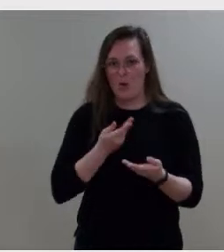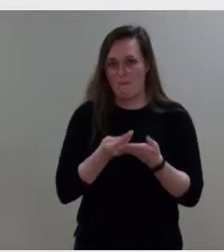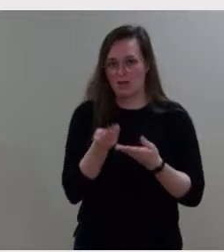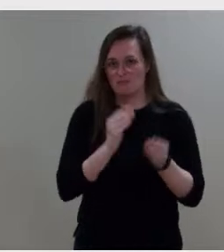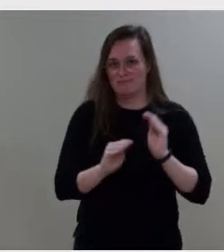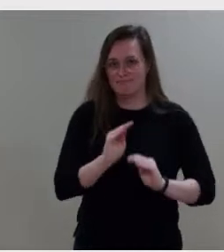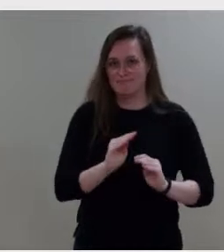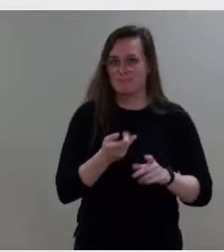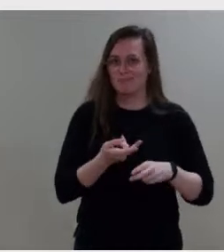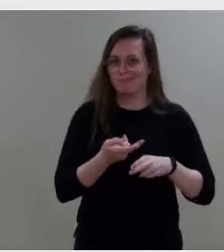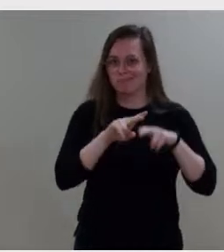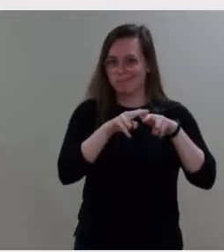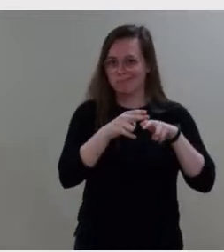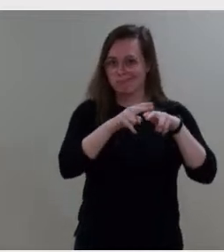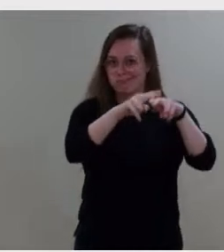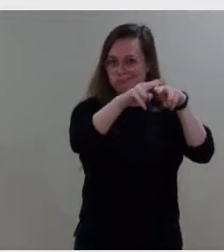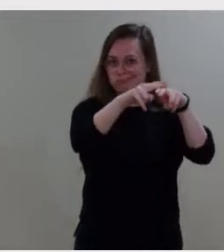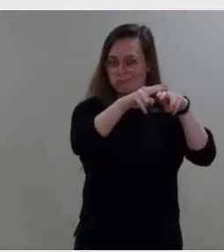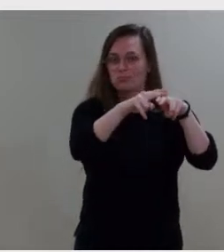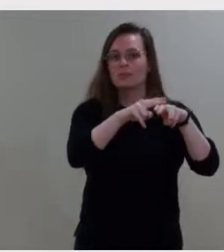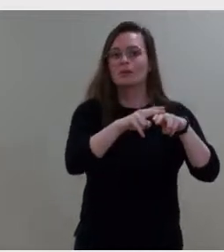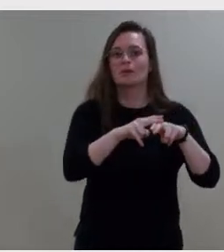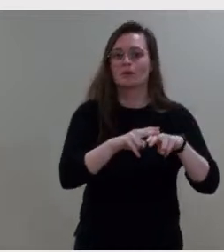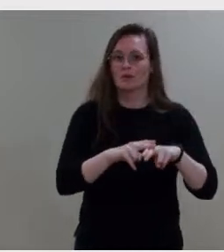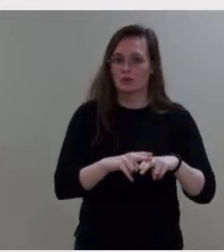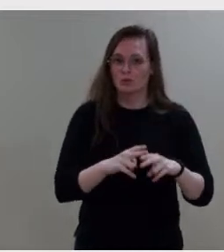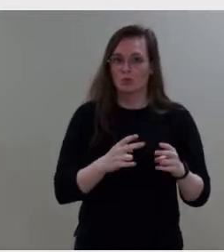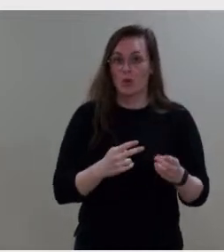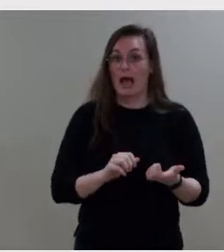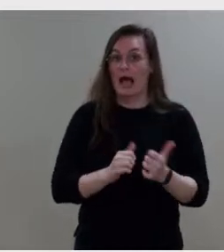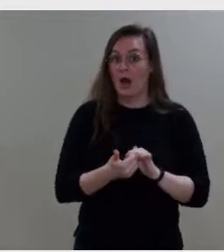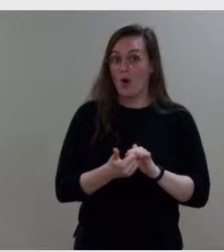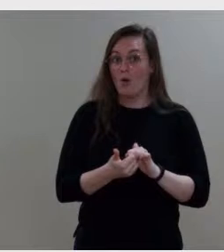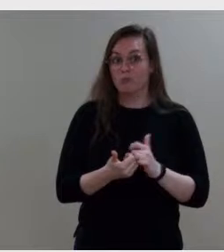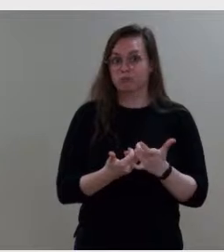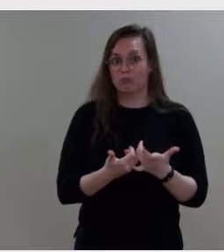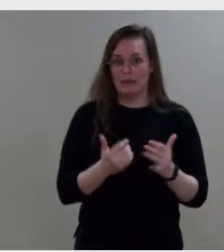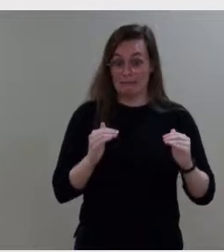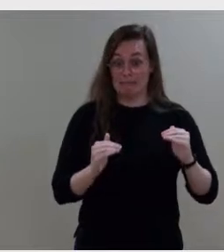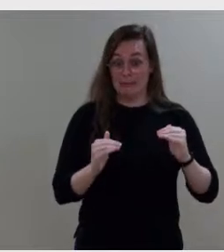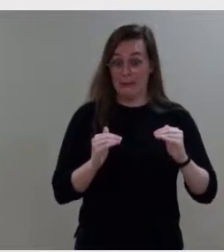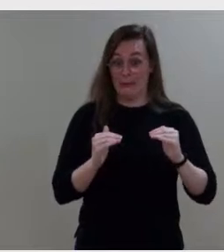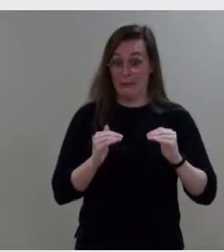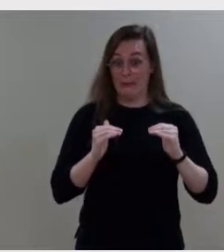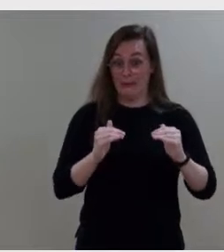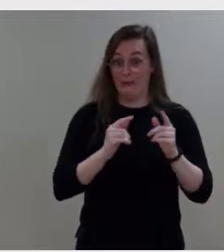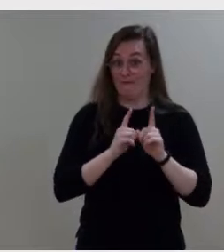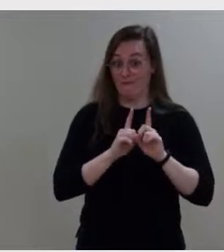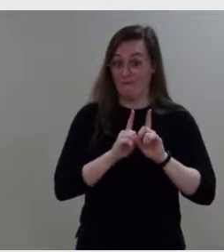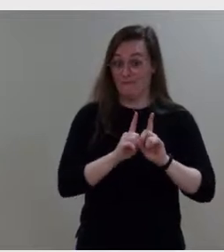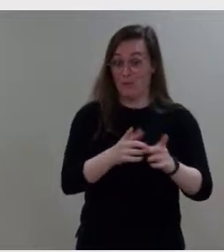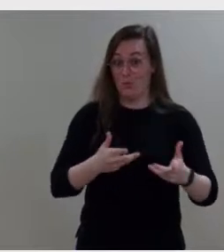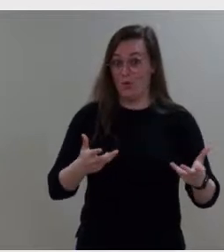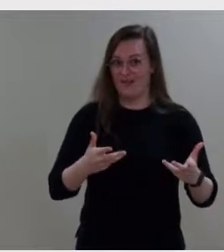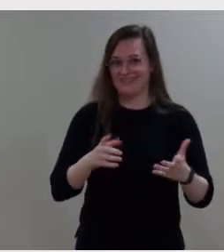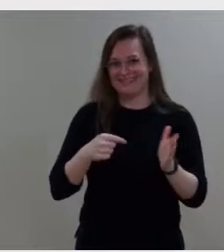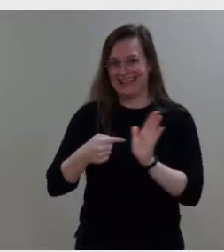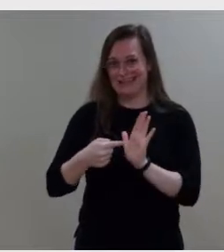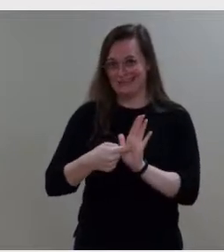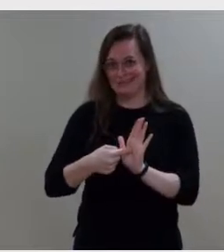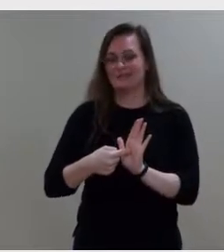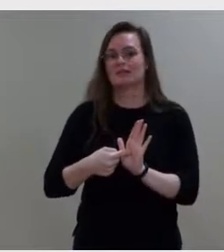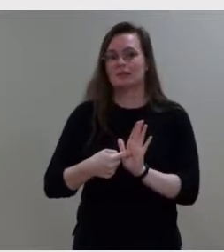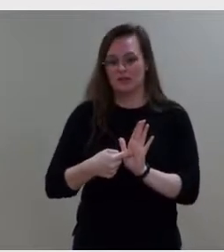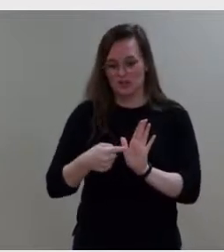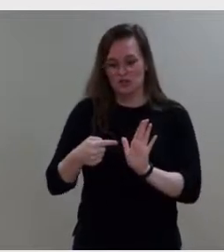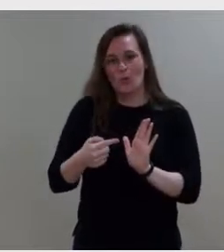default equalizing mechanism has been debt. And to continue down the road of using that as the default to